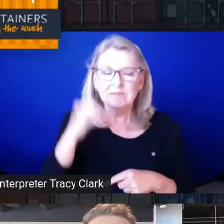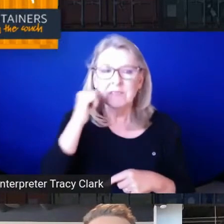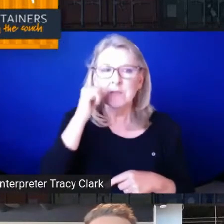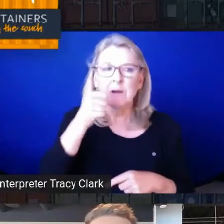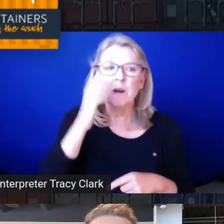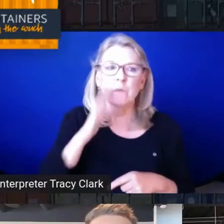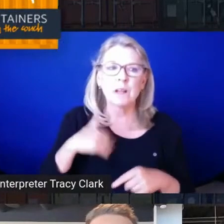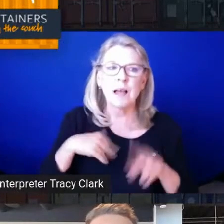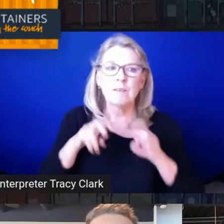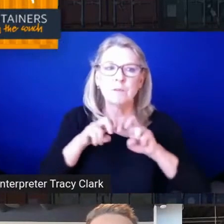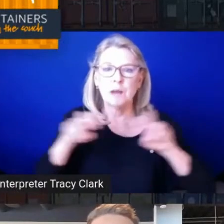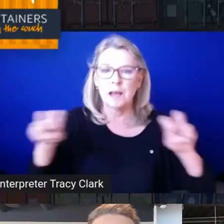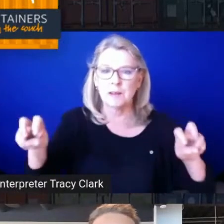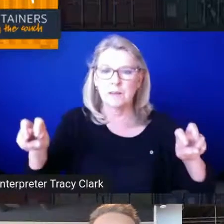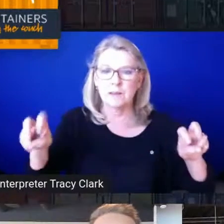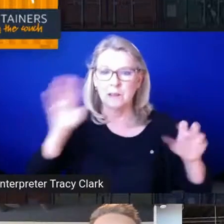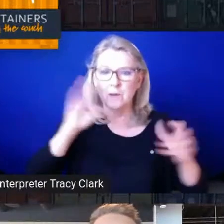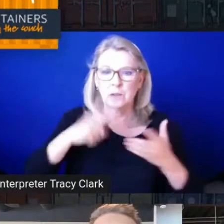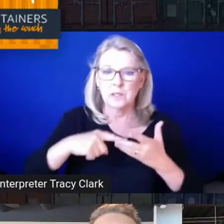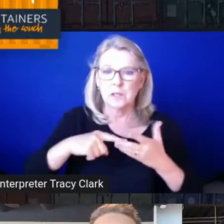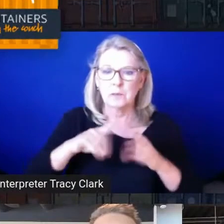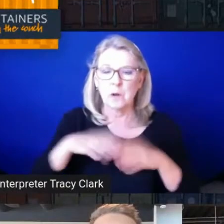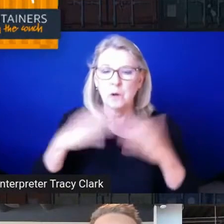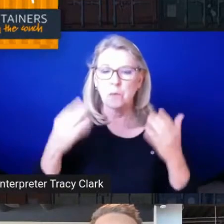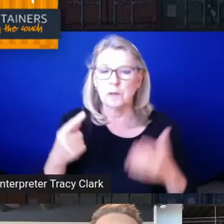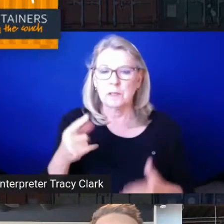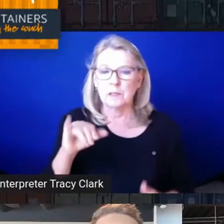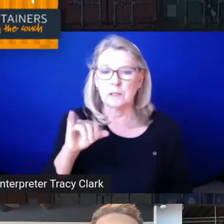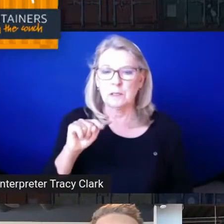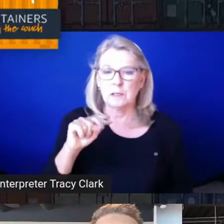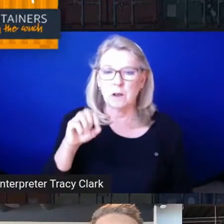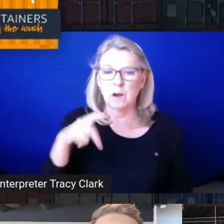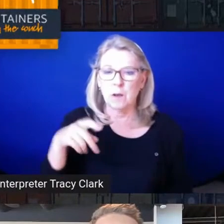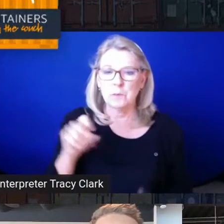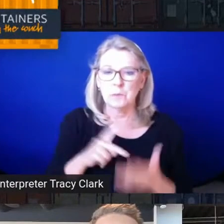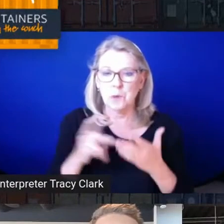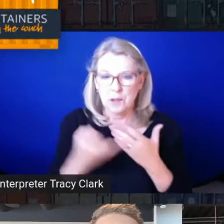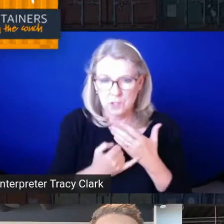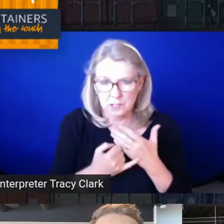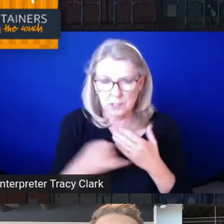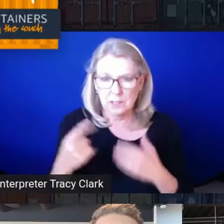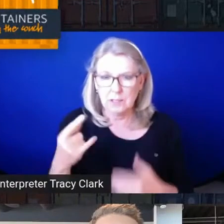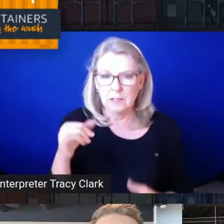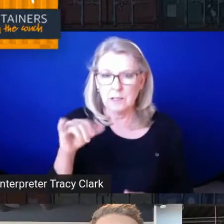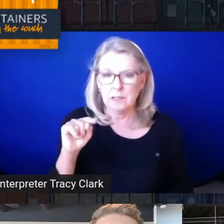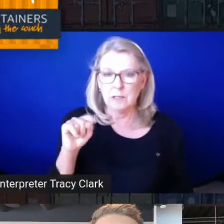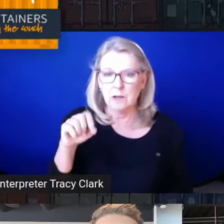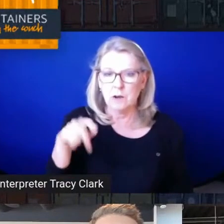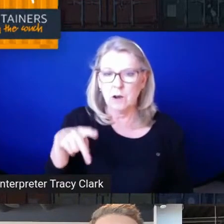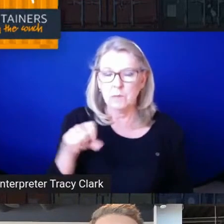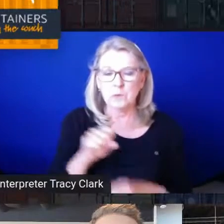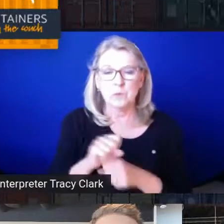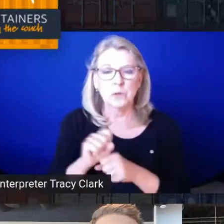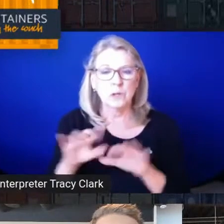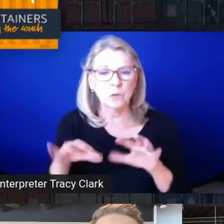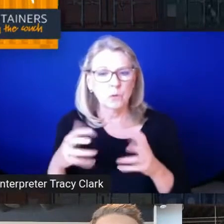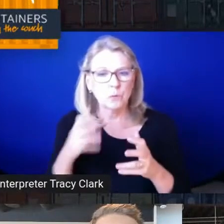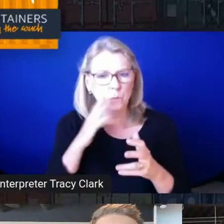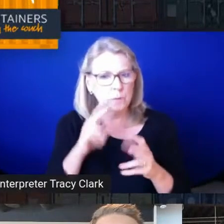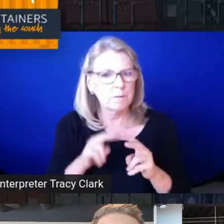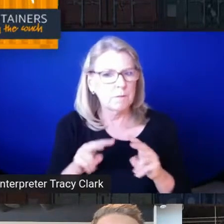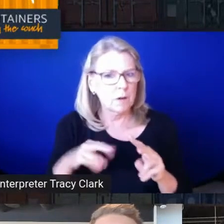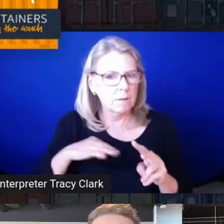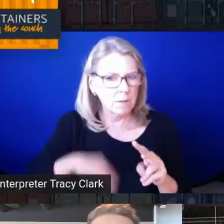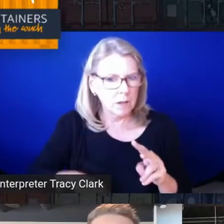about the Open GitOps project and the GitOps working group that I think it's going to be very valuable. There's actually going to be representatives from AWS as